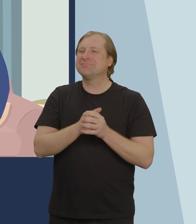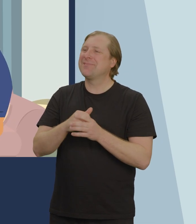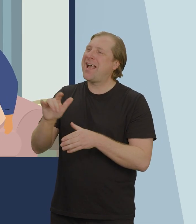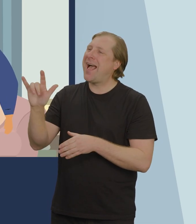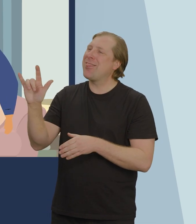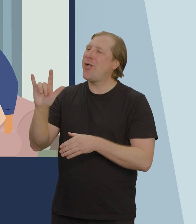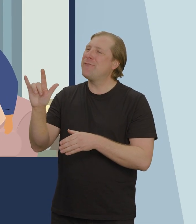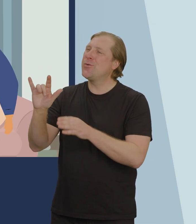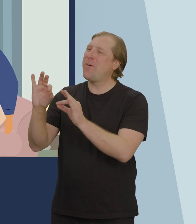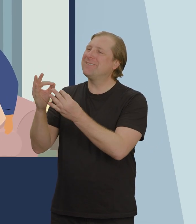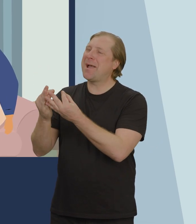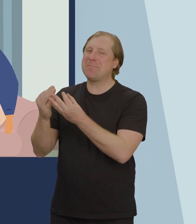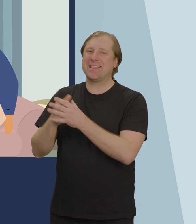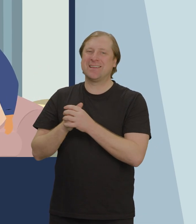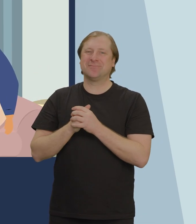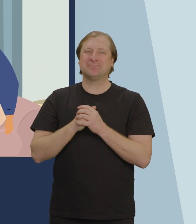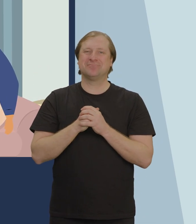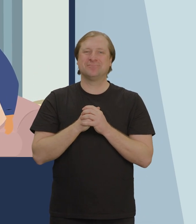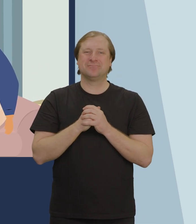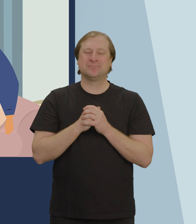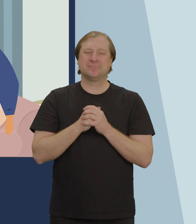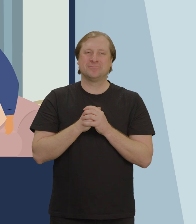you, family.